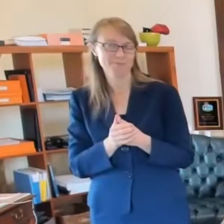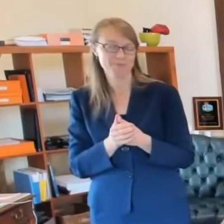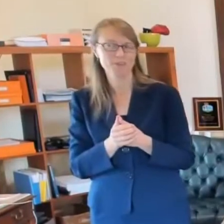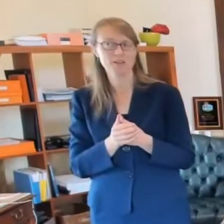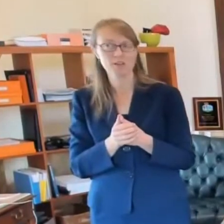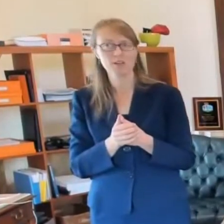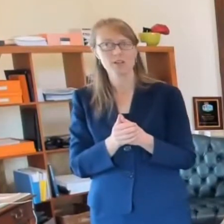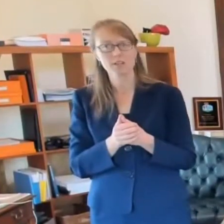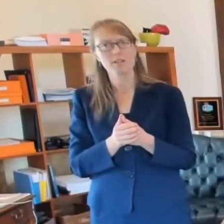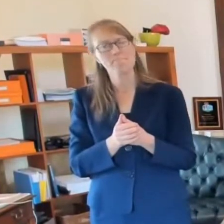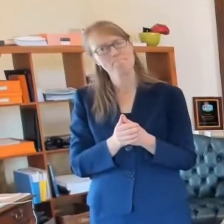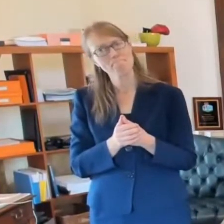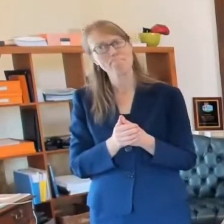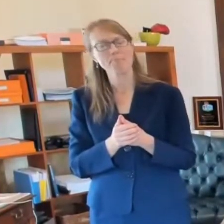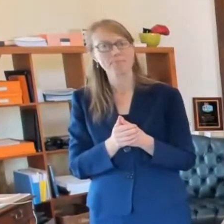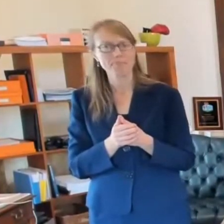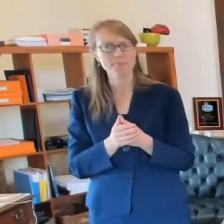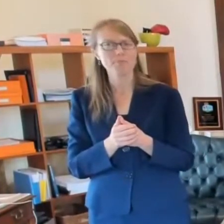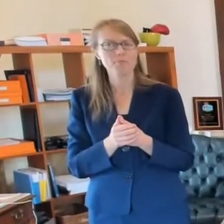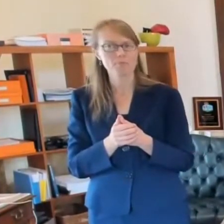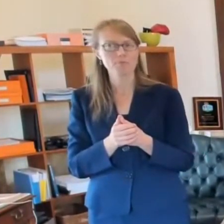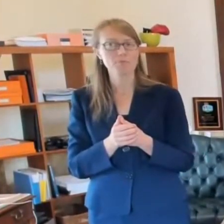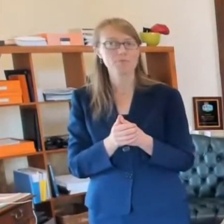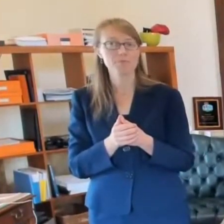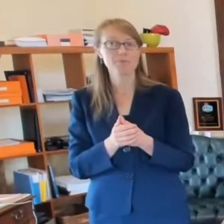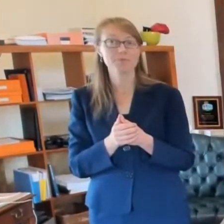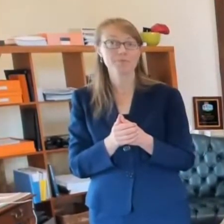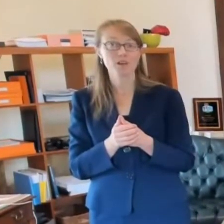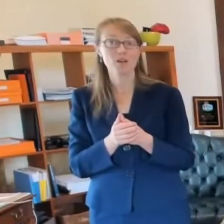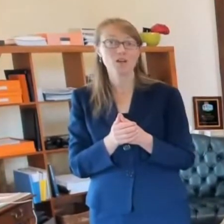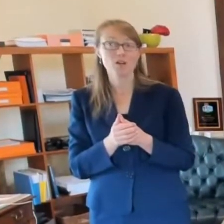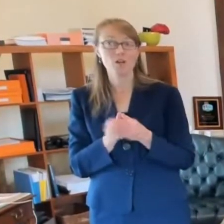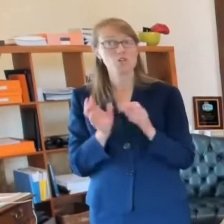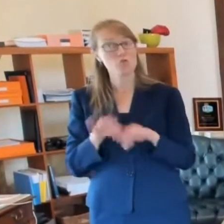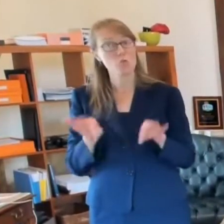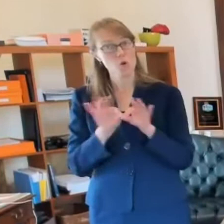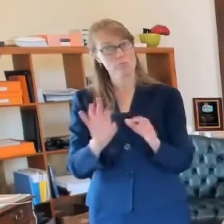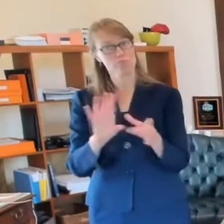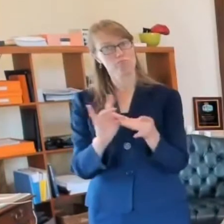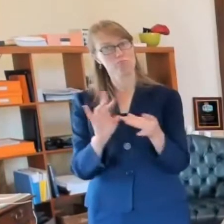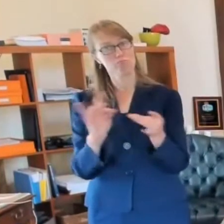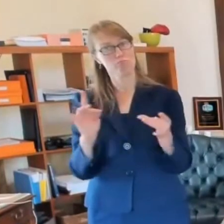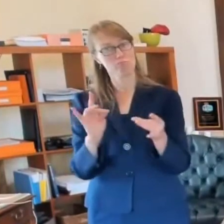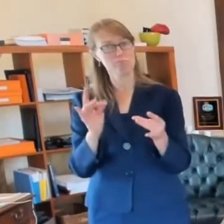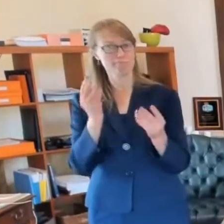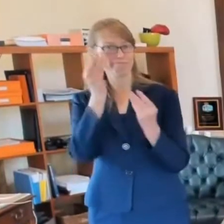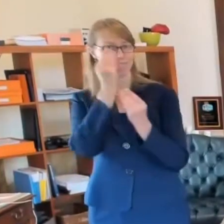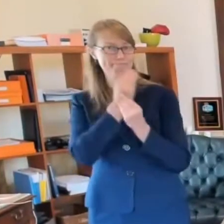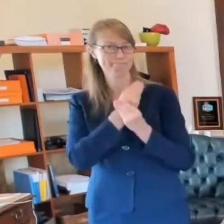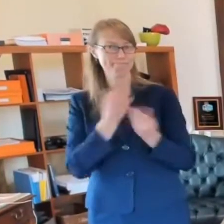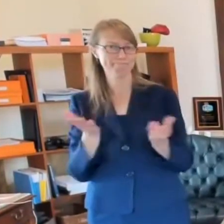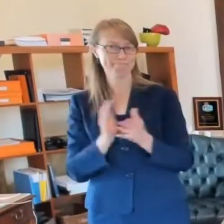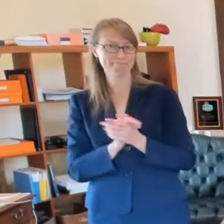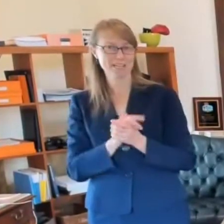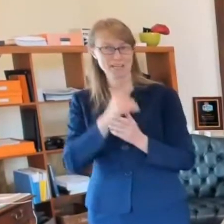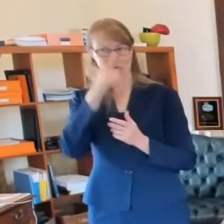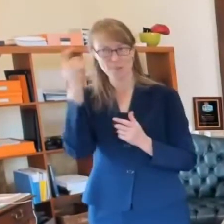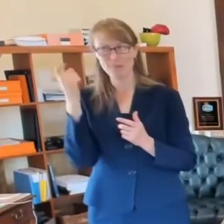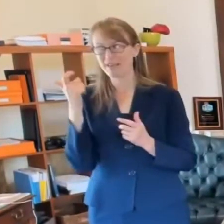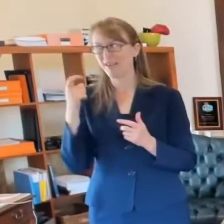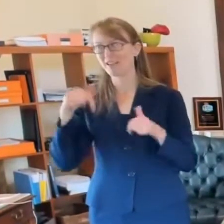worth mentioning that, you know, this the gun violence in our city, our city's under a lot